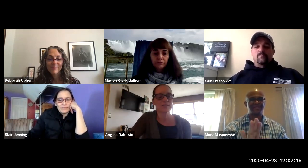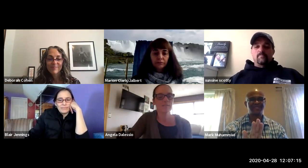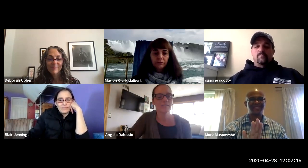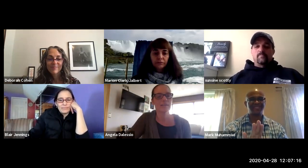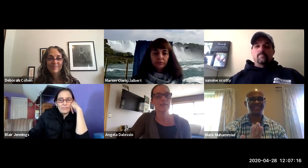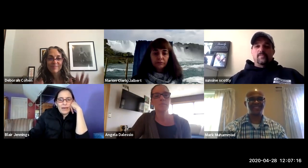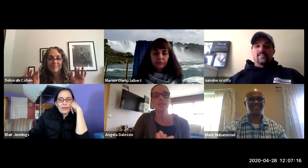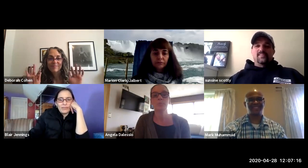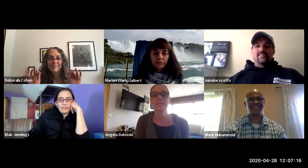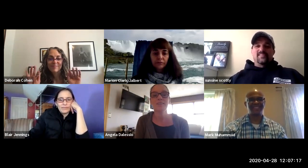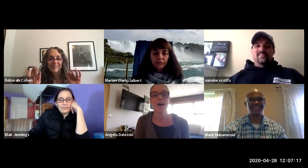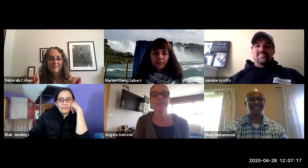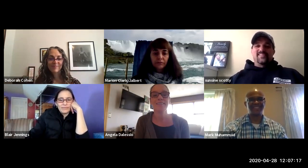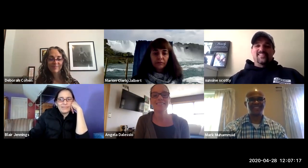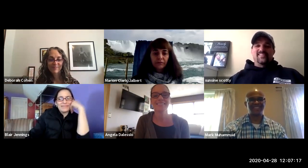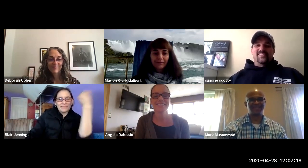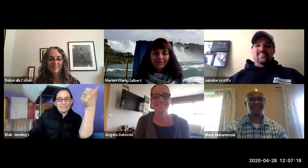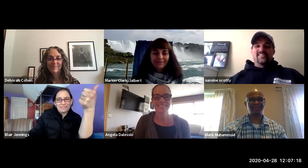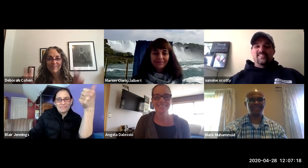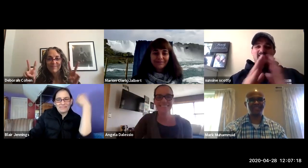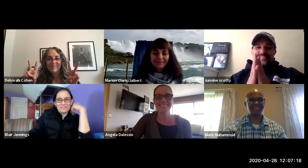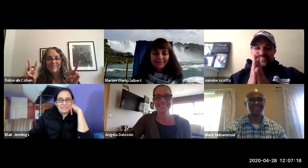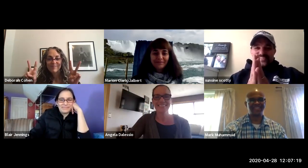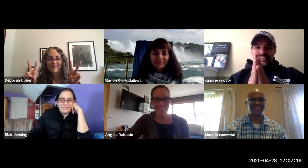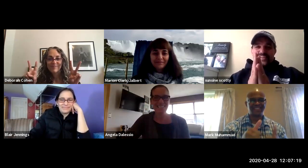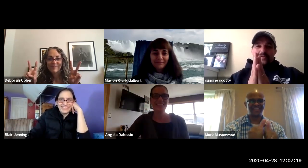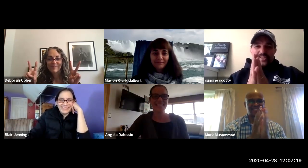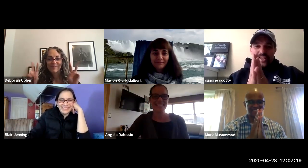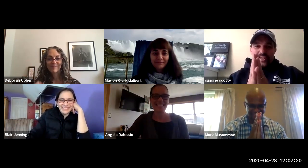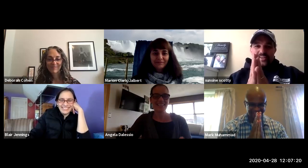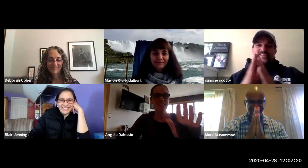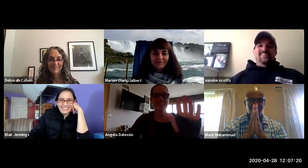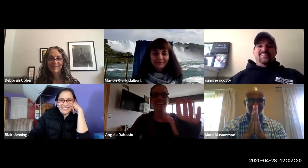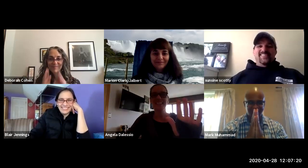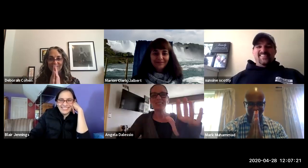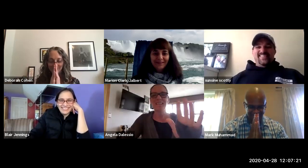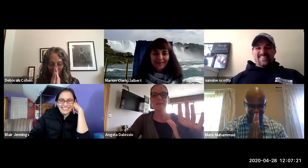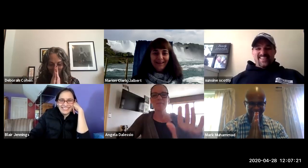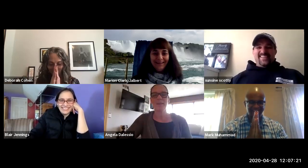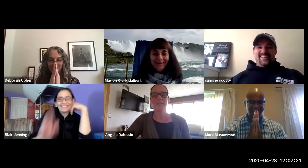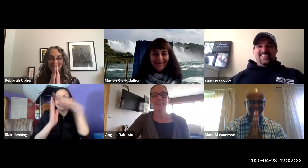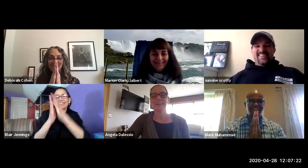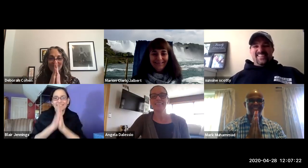Okay. Much peace, all. Much peace. Much Namaste. Namaste.